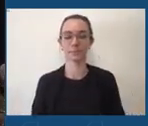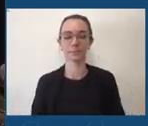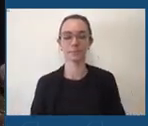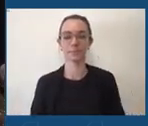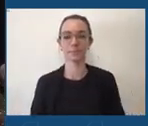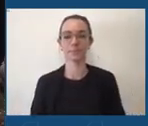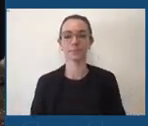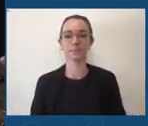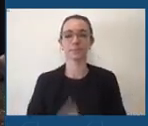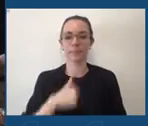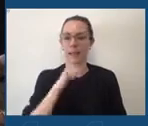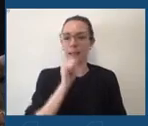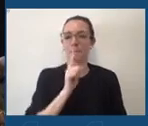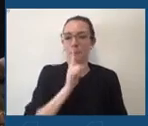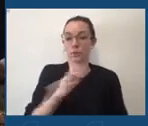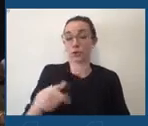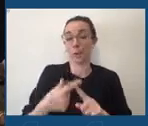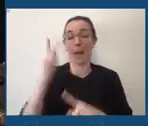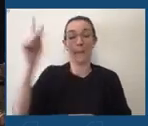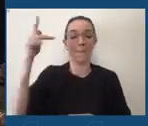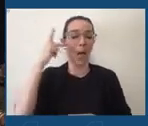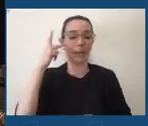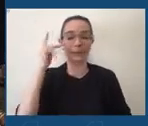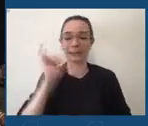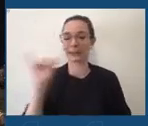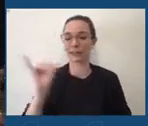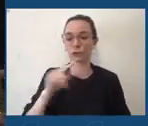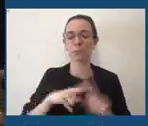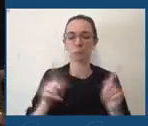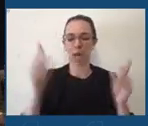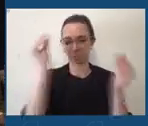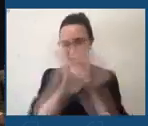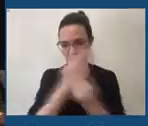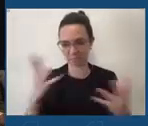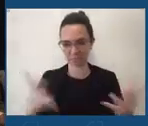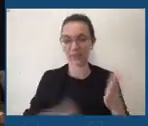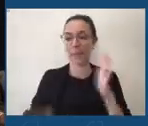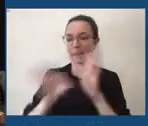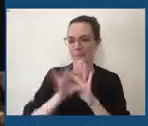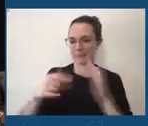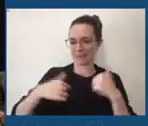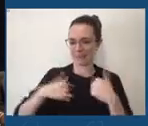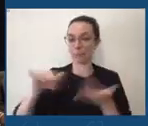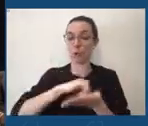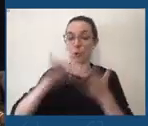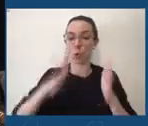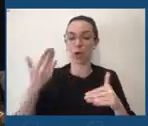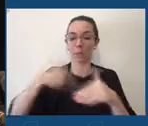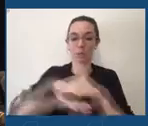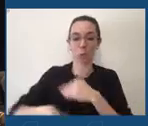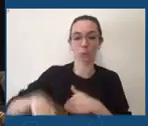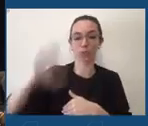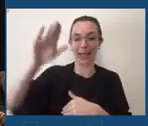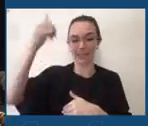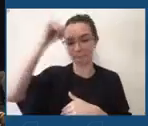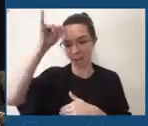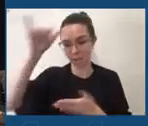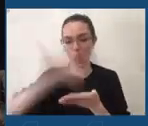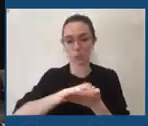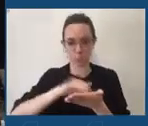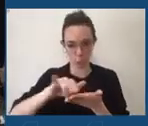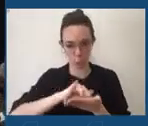I'm not sure about the politics either, but I'll have you know they chose a New Yorker. I was born and raised in Buffalo, New York as